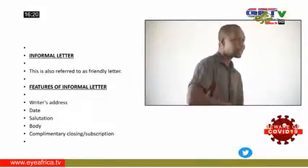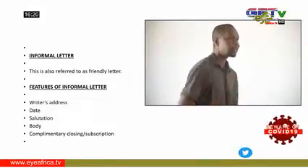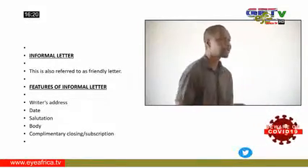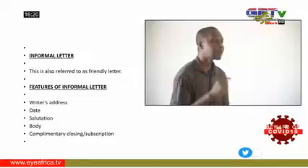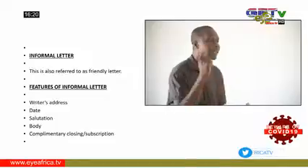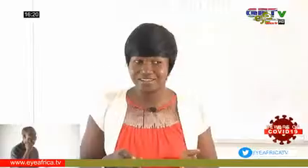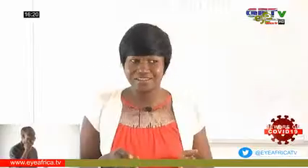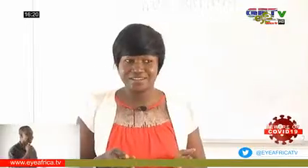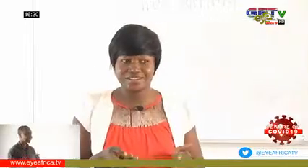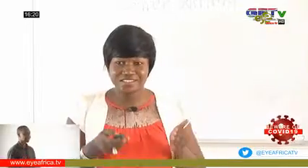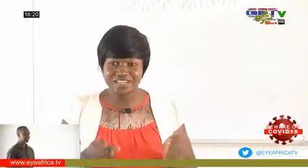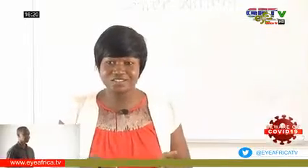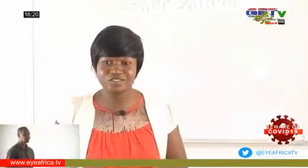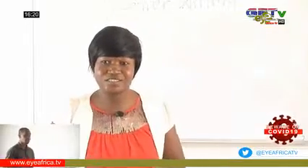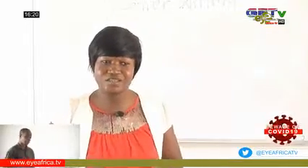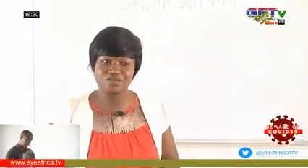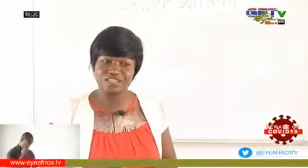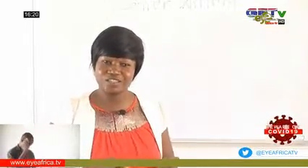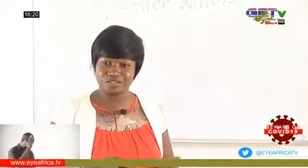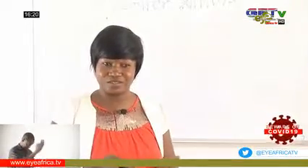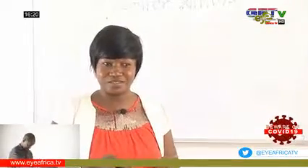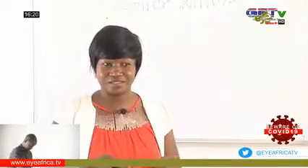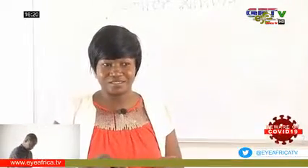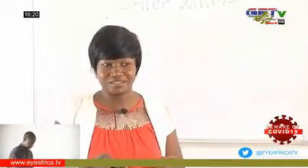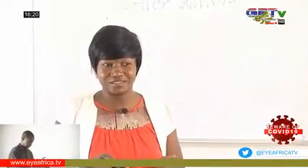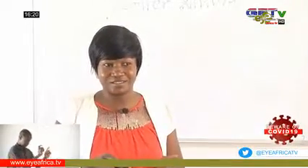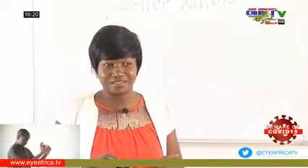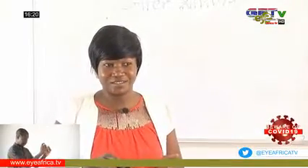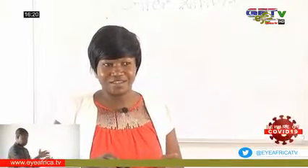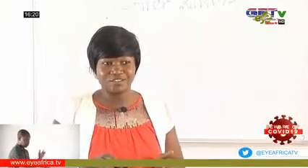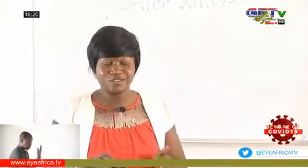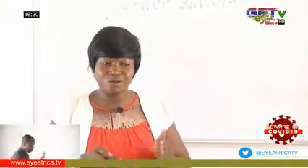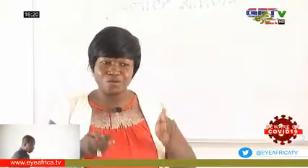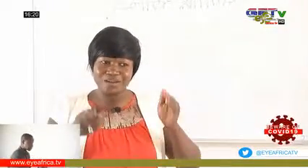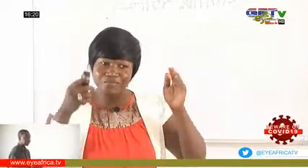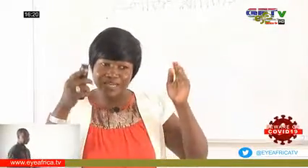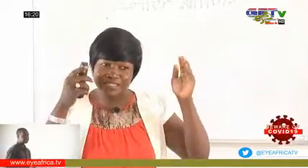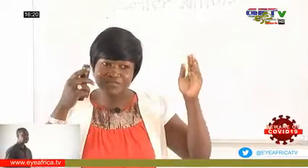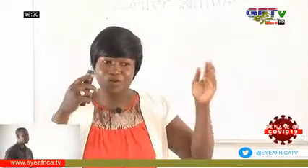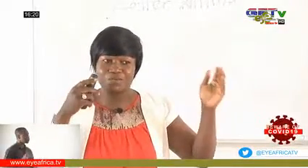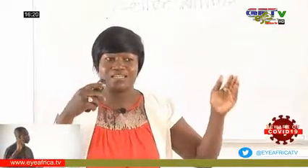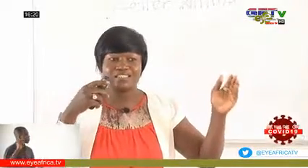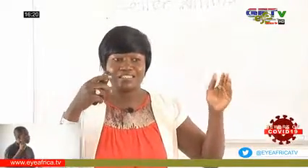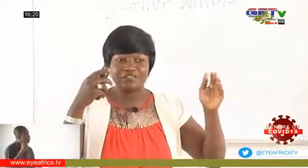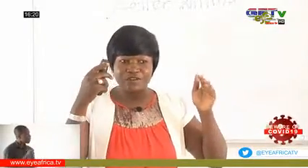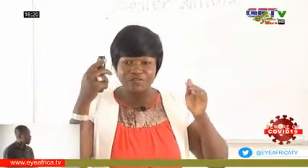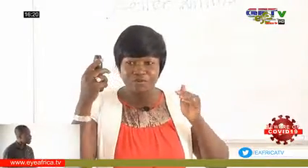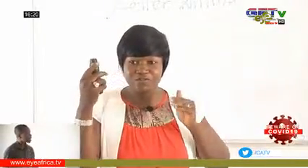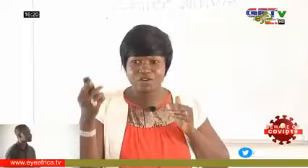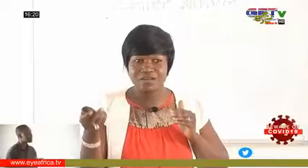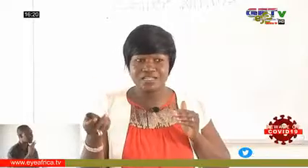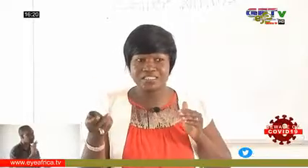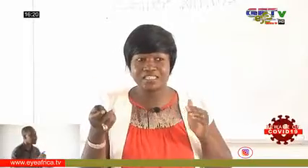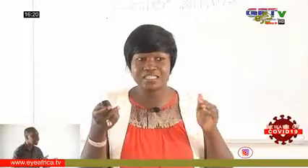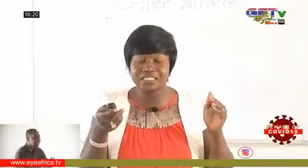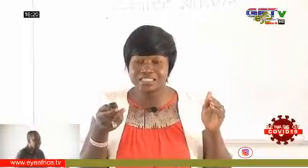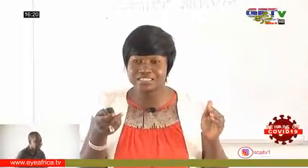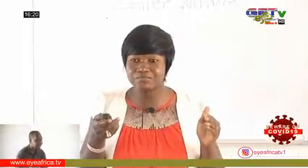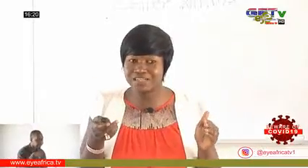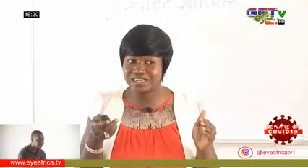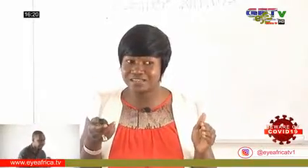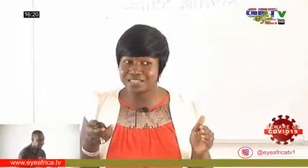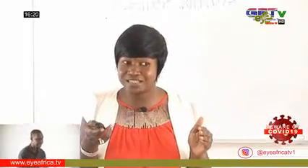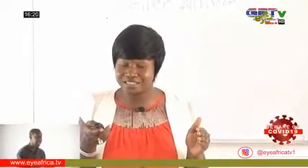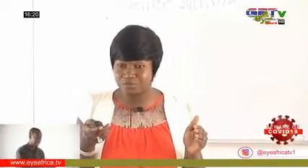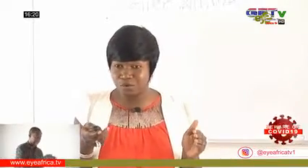the date, straight to the salutation. So what makes formal letter different from informal letter is